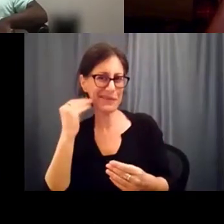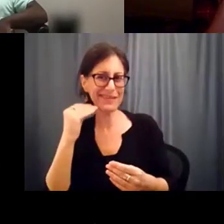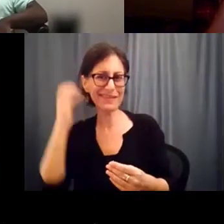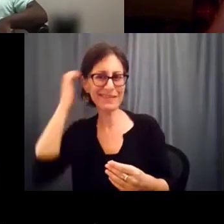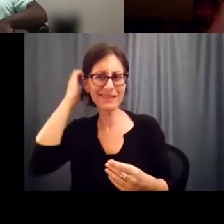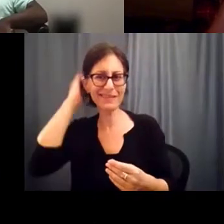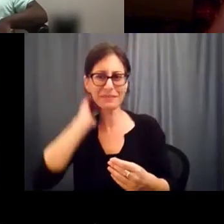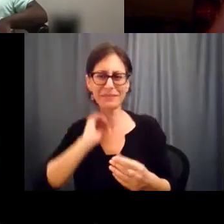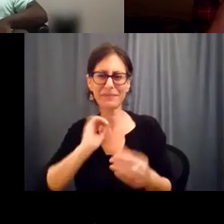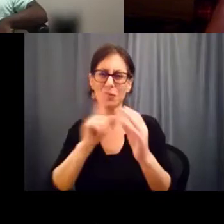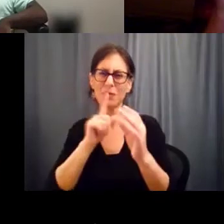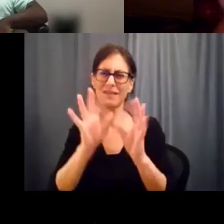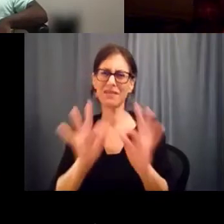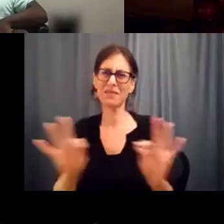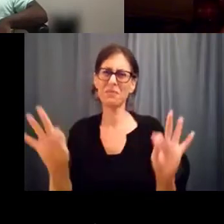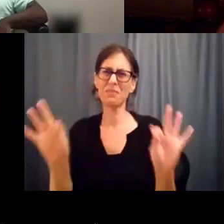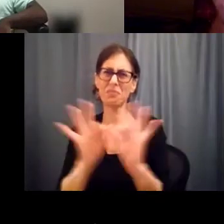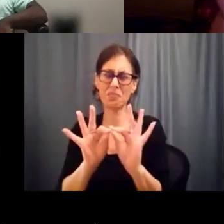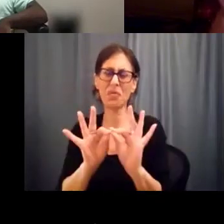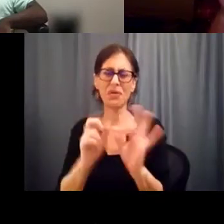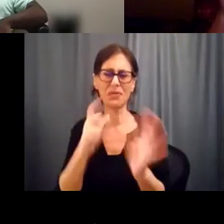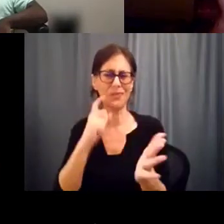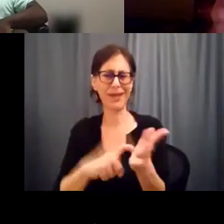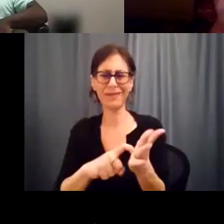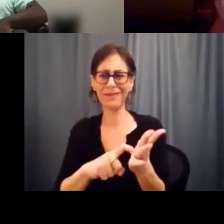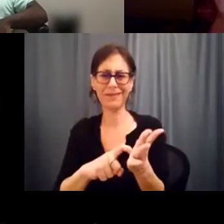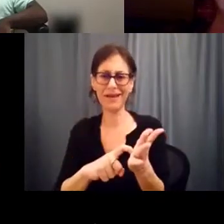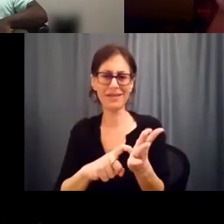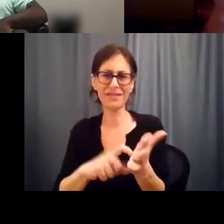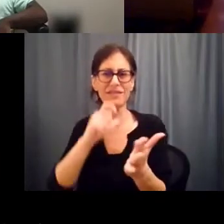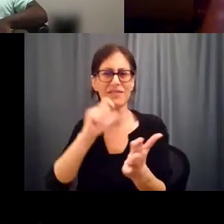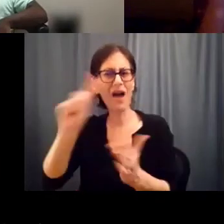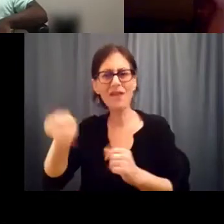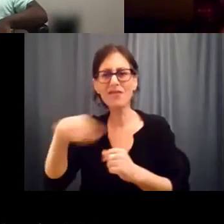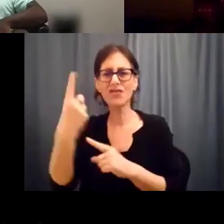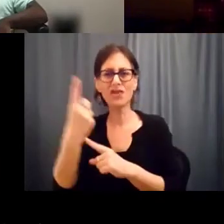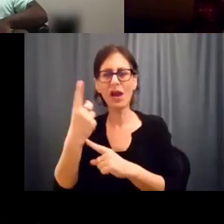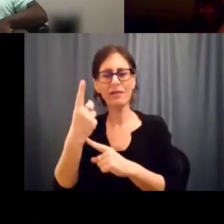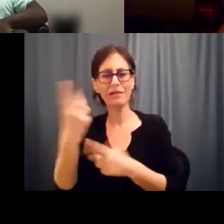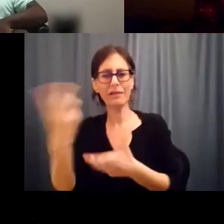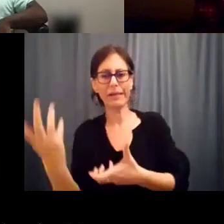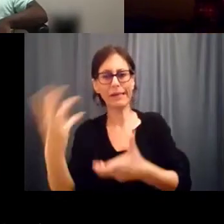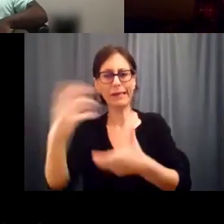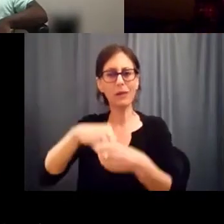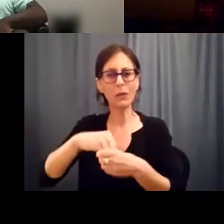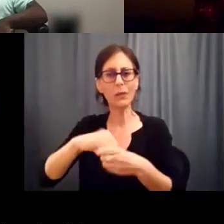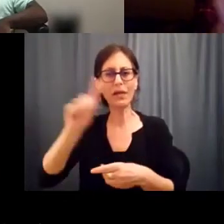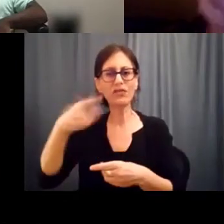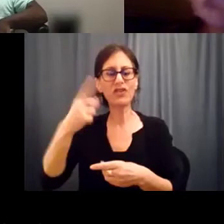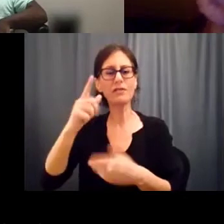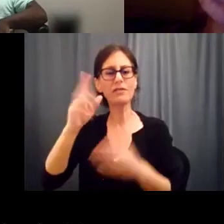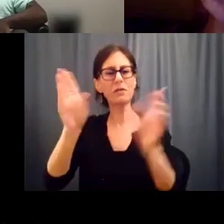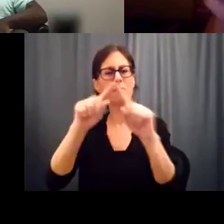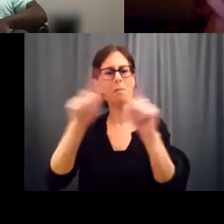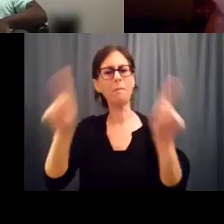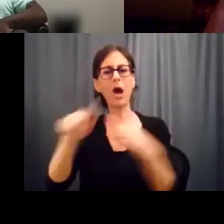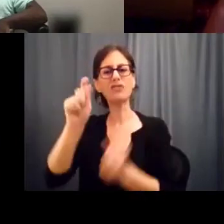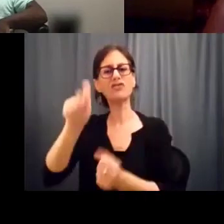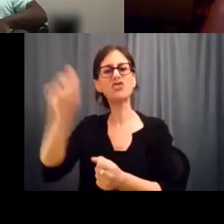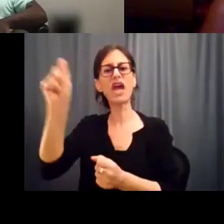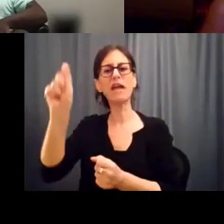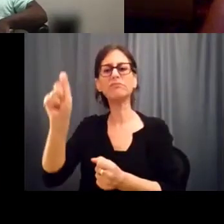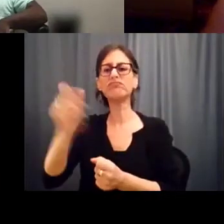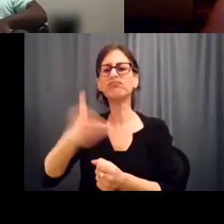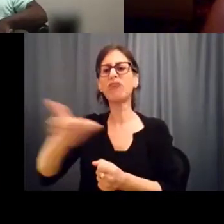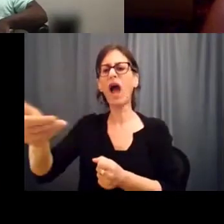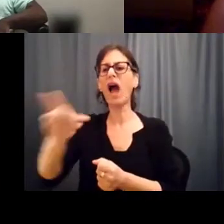it was crucial to recognize that like you're not just being inclusive just to check the box, right? And so